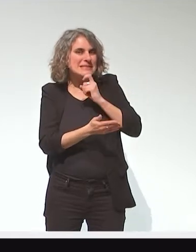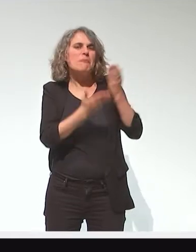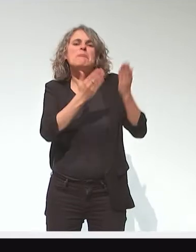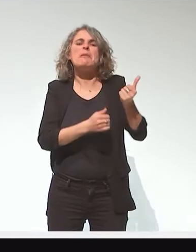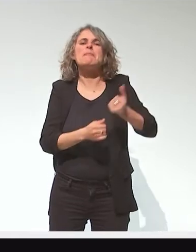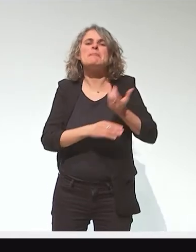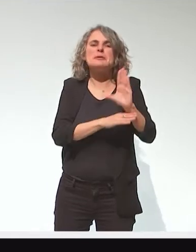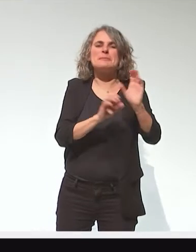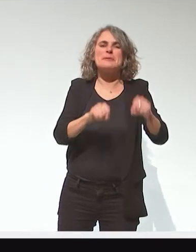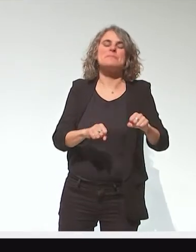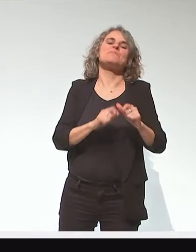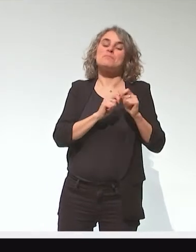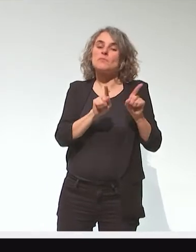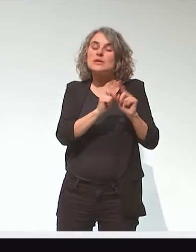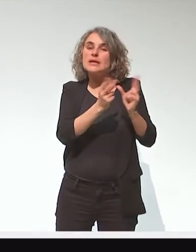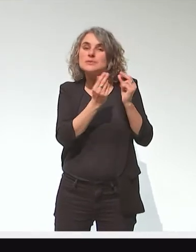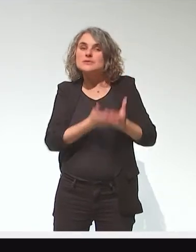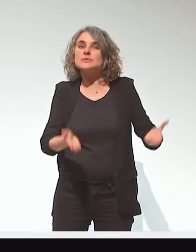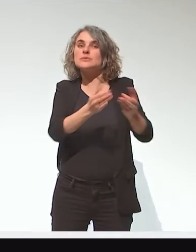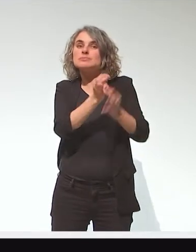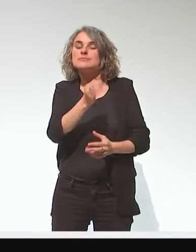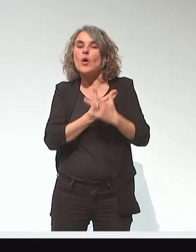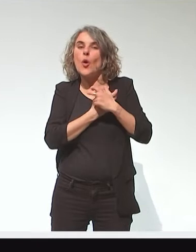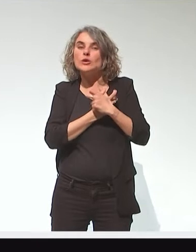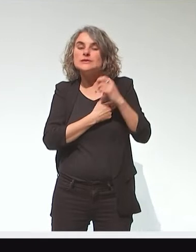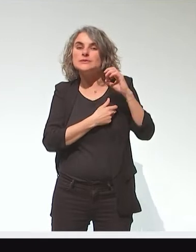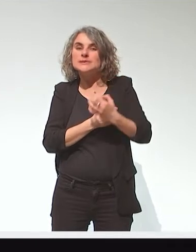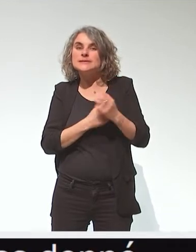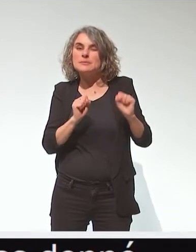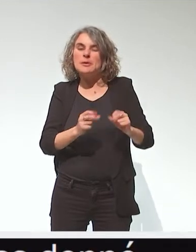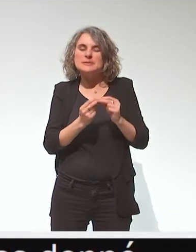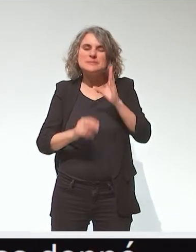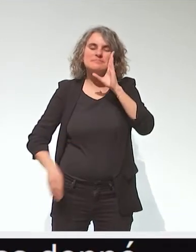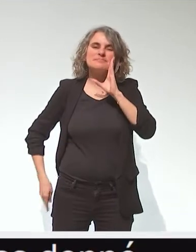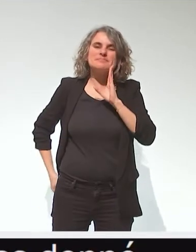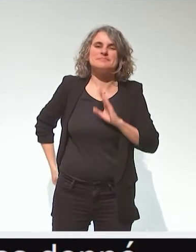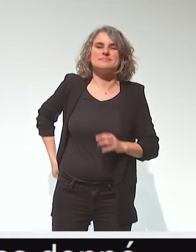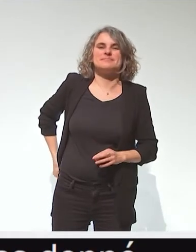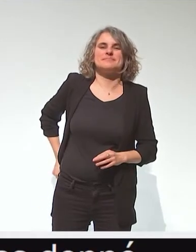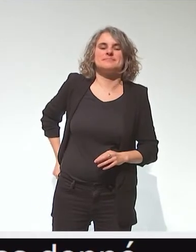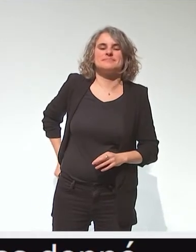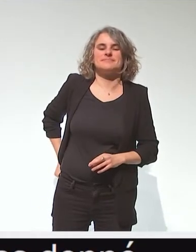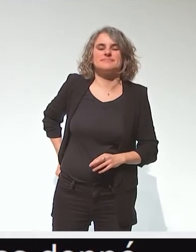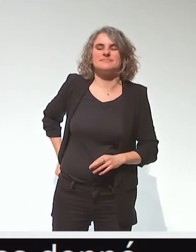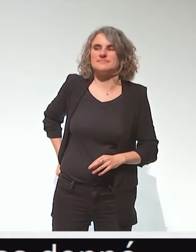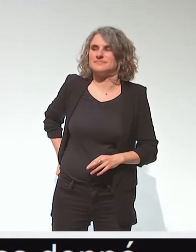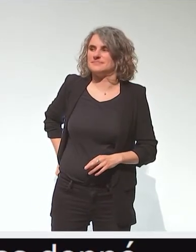title, so perhaps you can introduce yourself. Do forgive me. And then you can tell me where things stand, job-wise, in Austria.